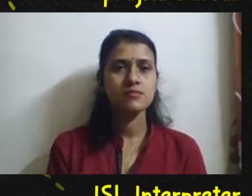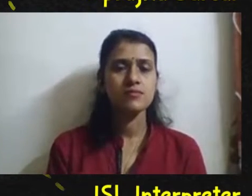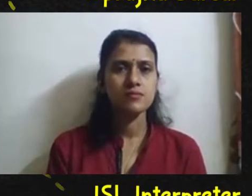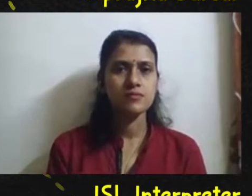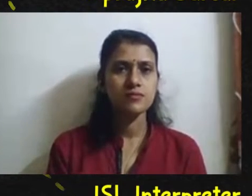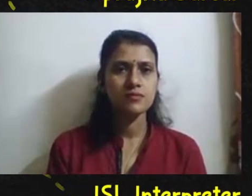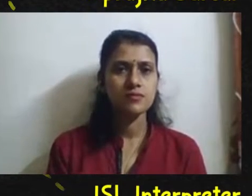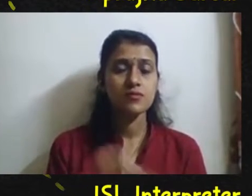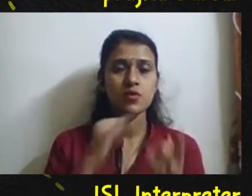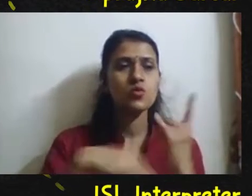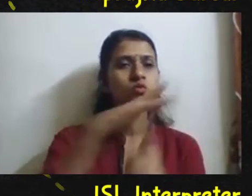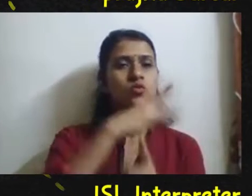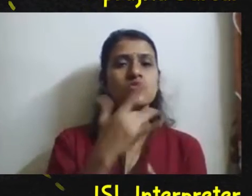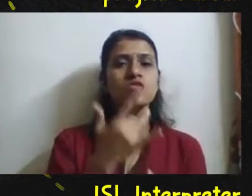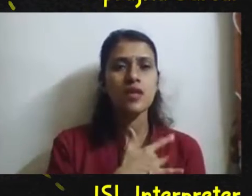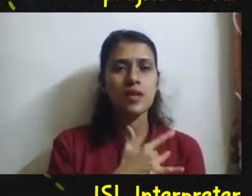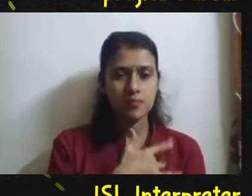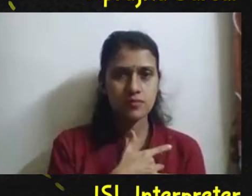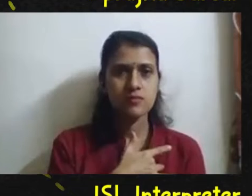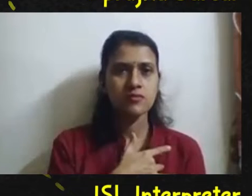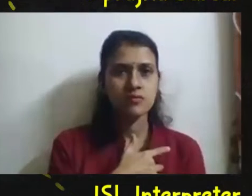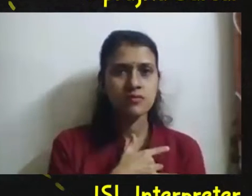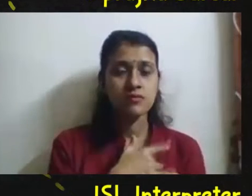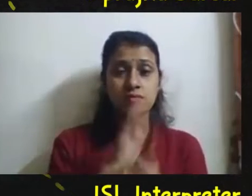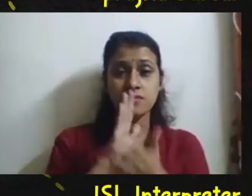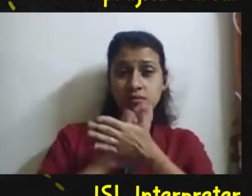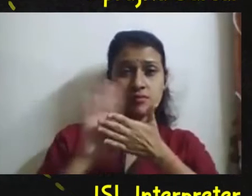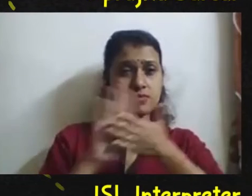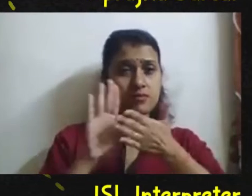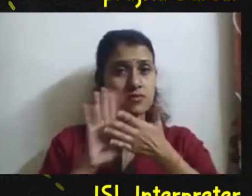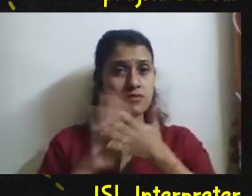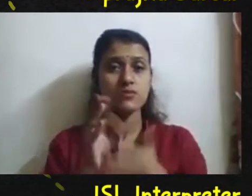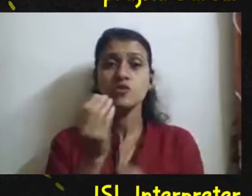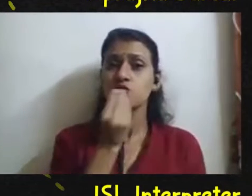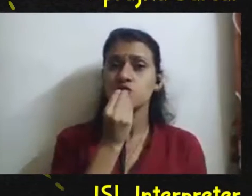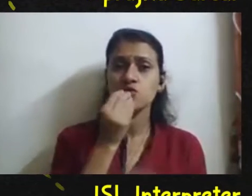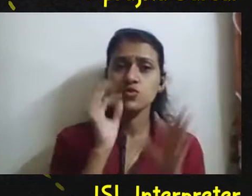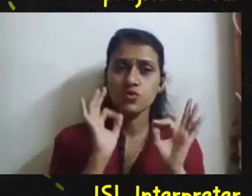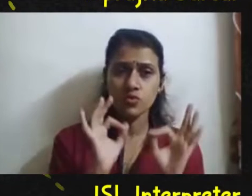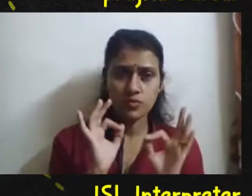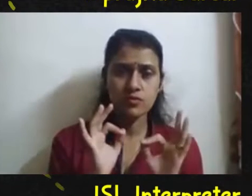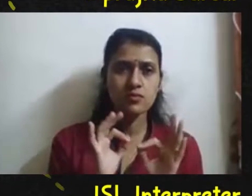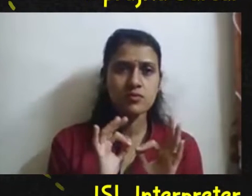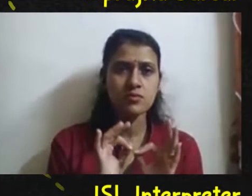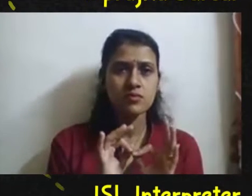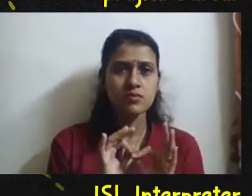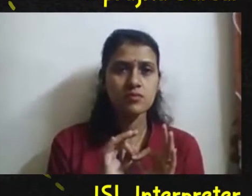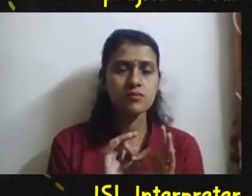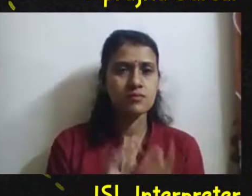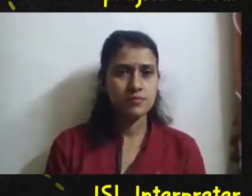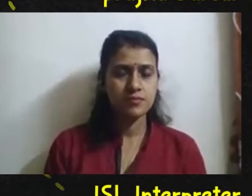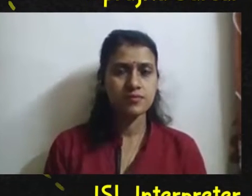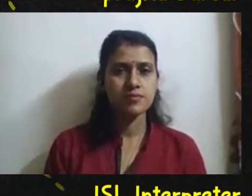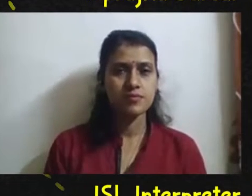social habits around and hygiene and nutrition and in a marriage anymore.